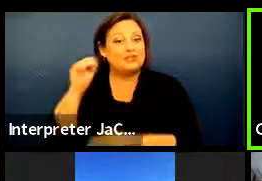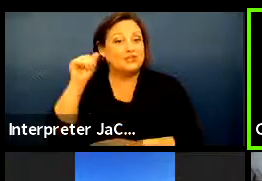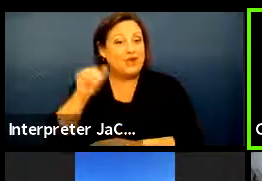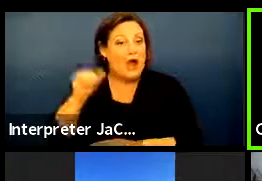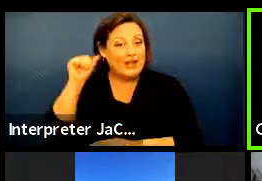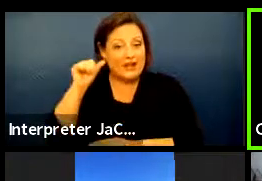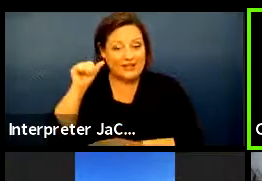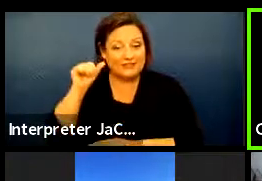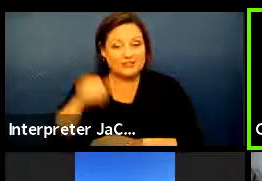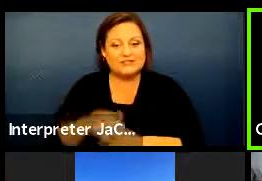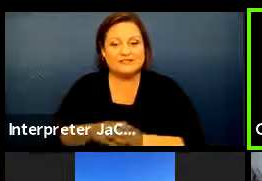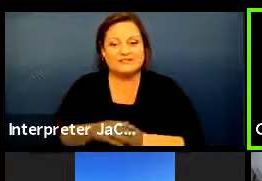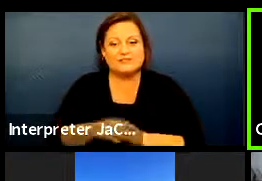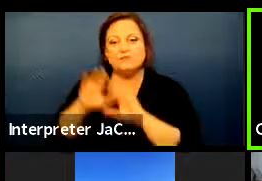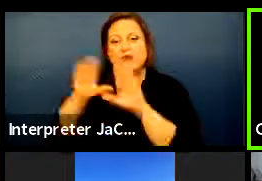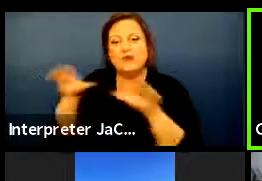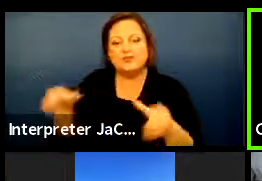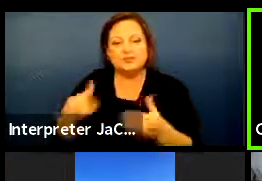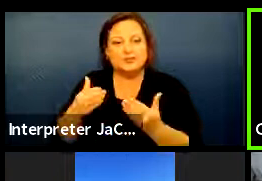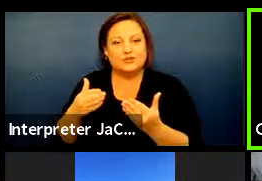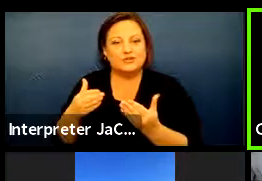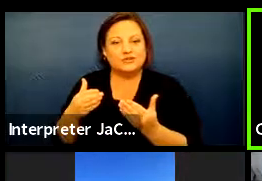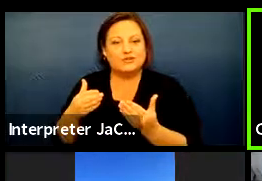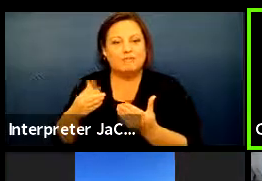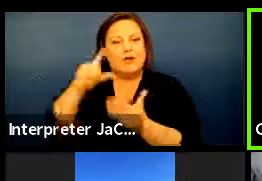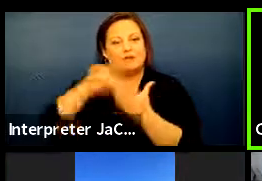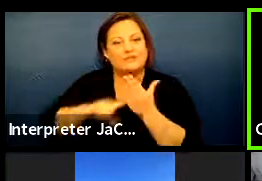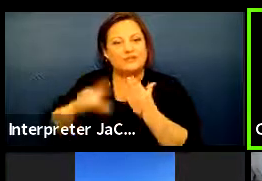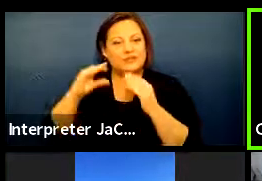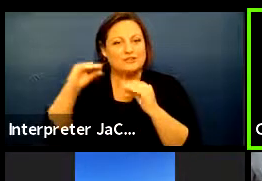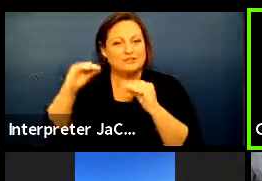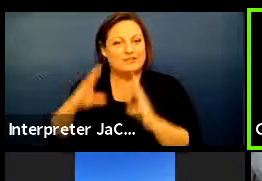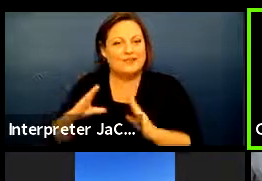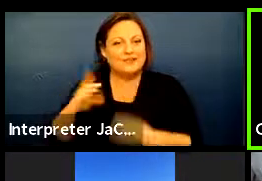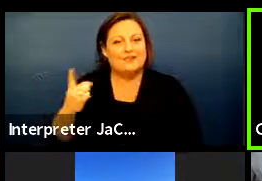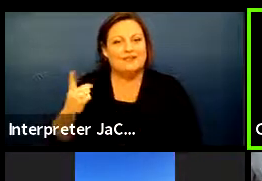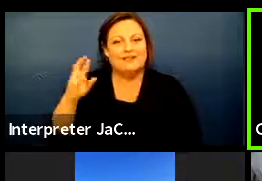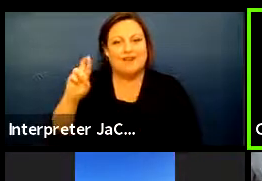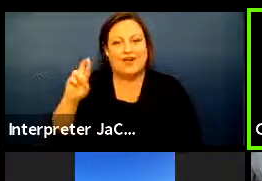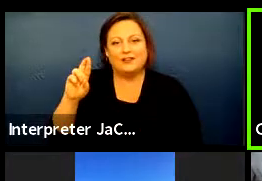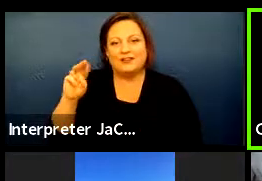Ashley is being introduced by her research professor, Dr. Meinke.